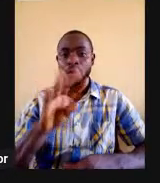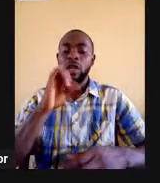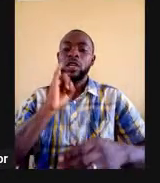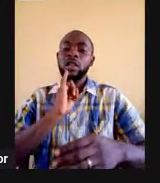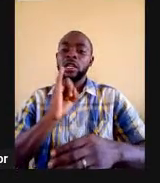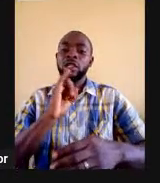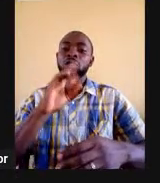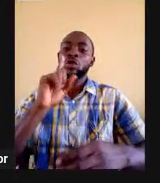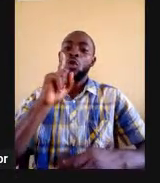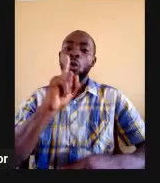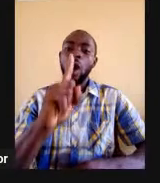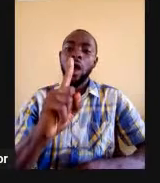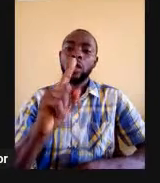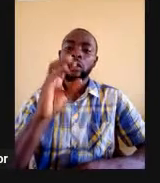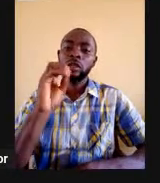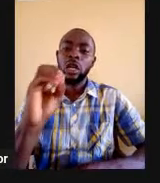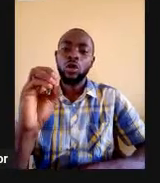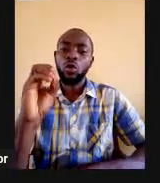0.